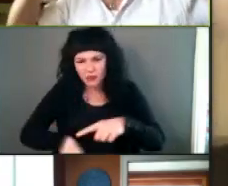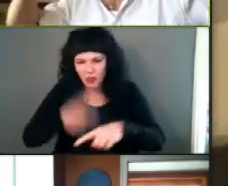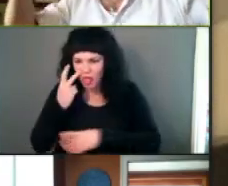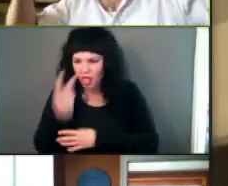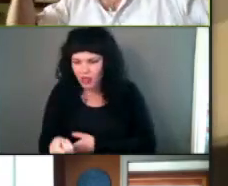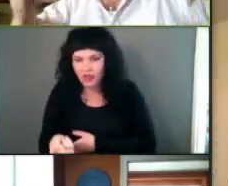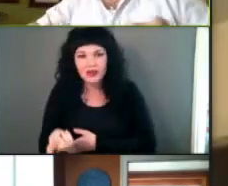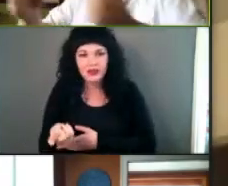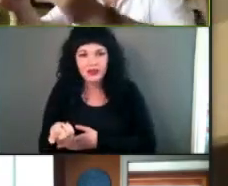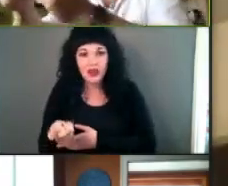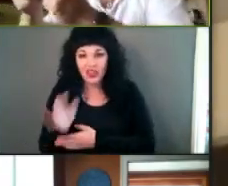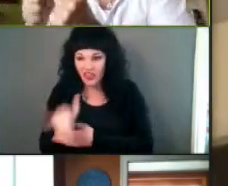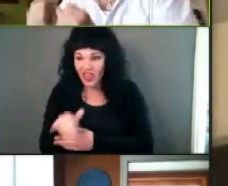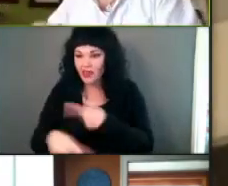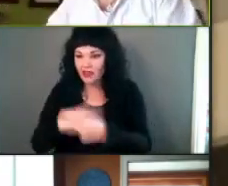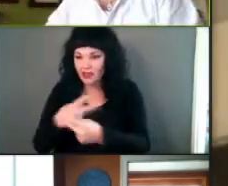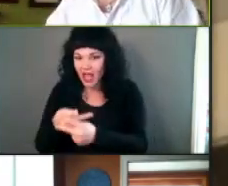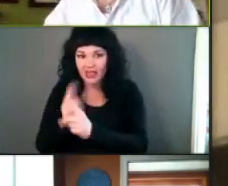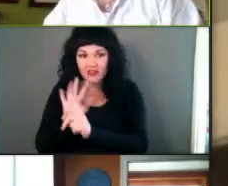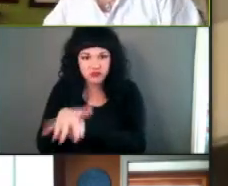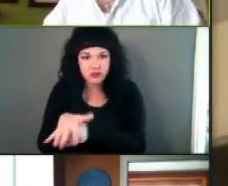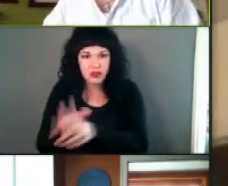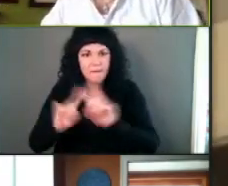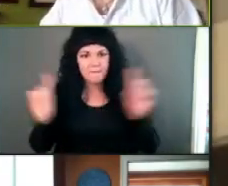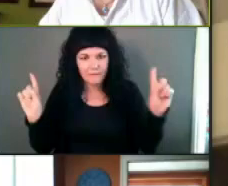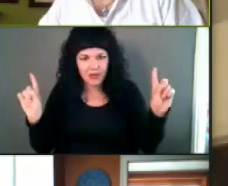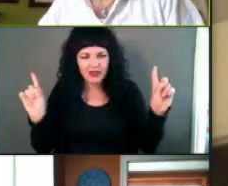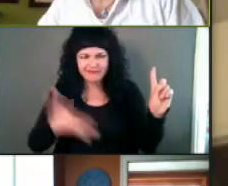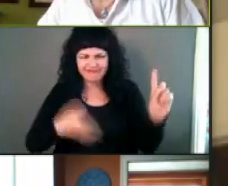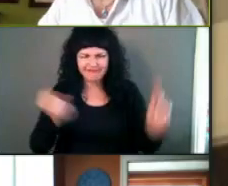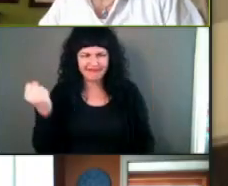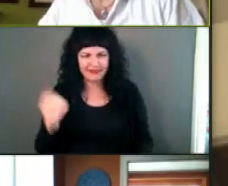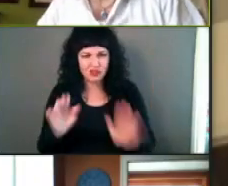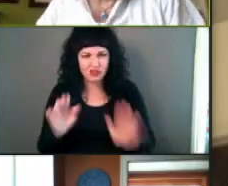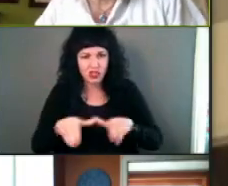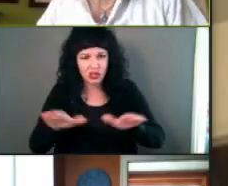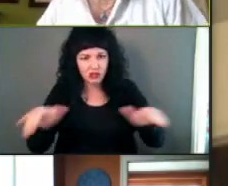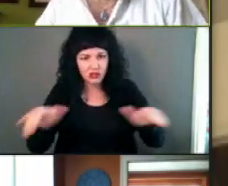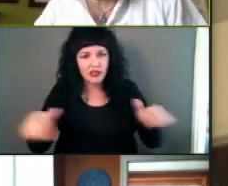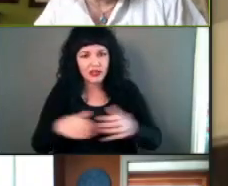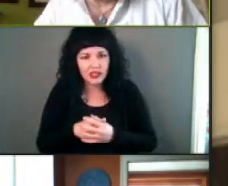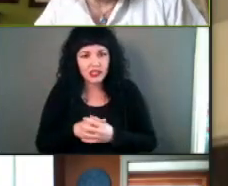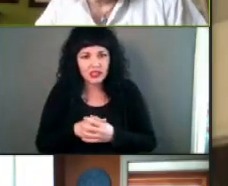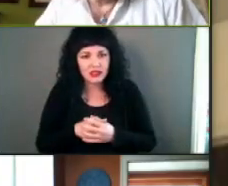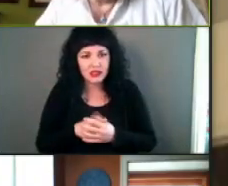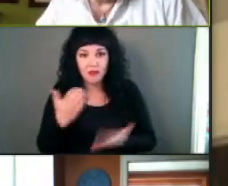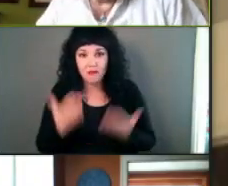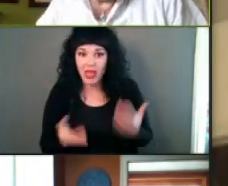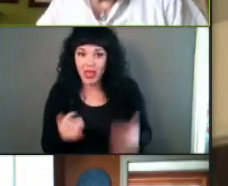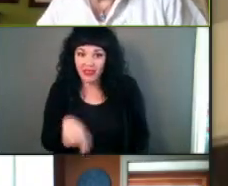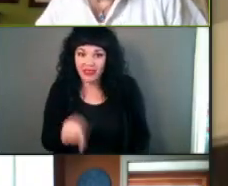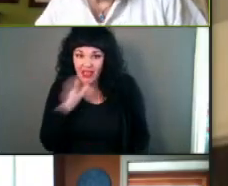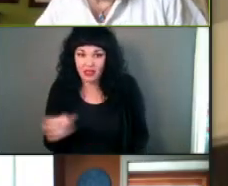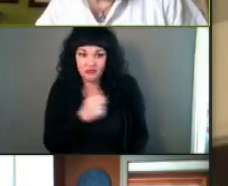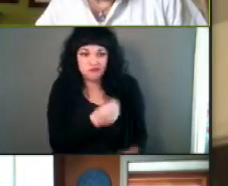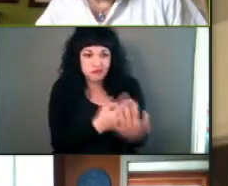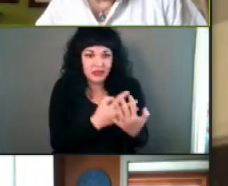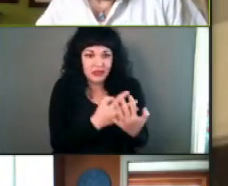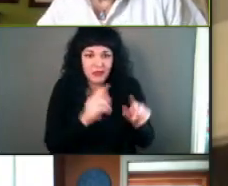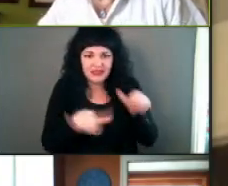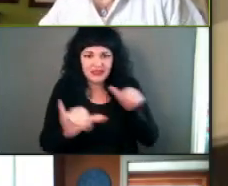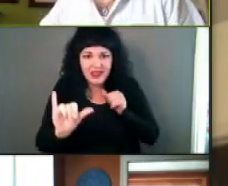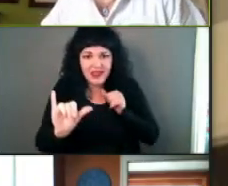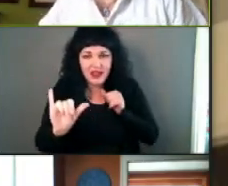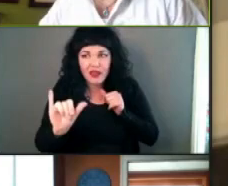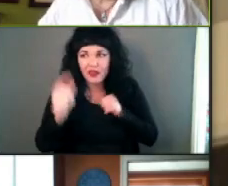under bars, but the legacy of all these children who have aged out of foster